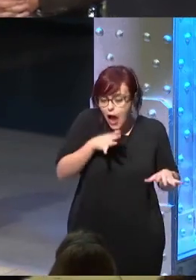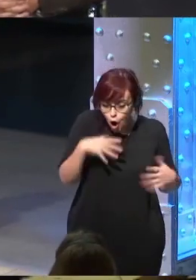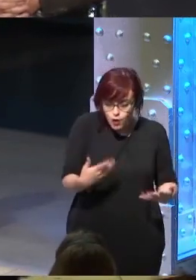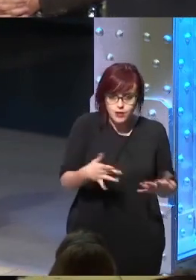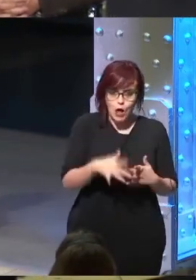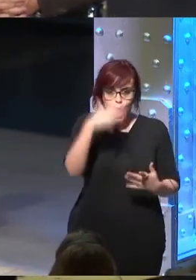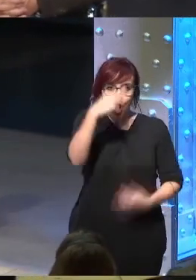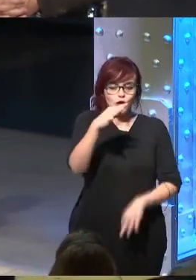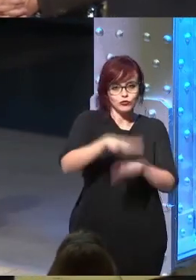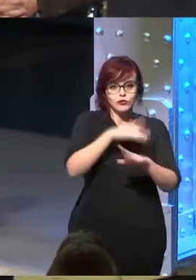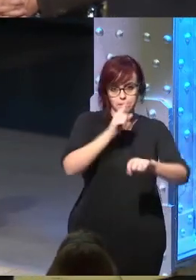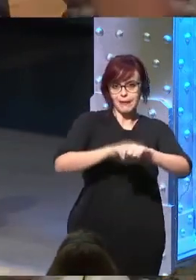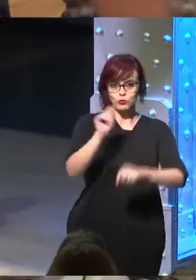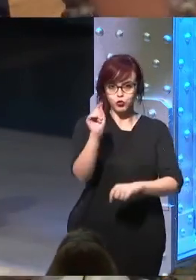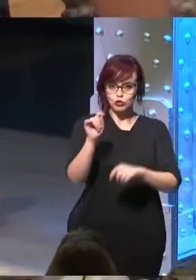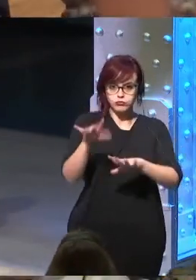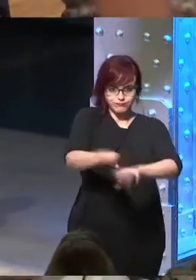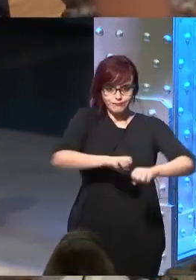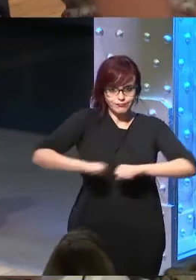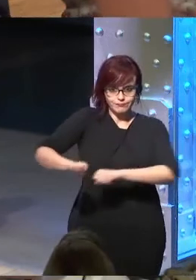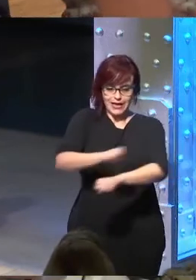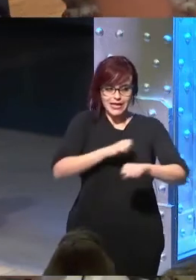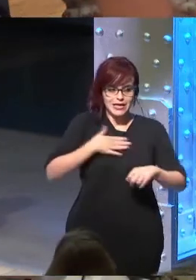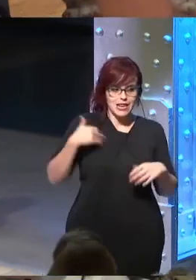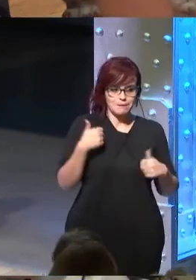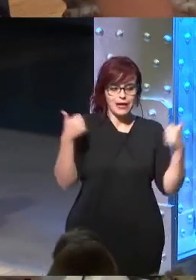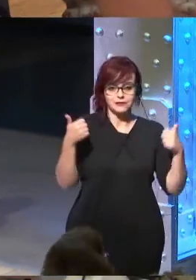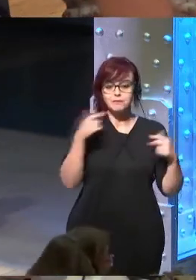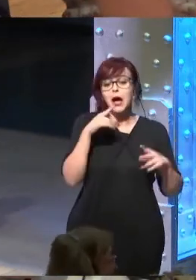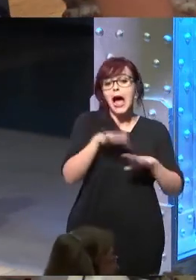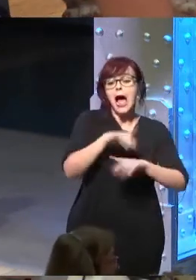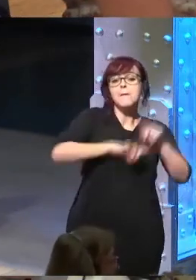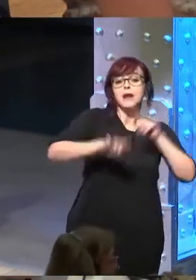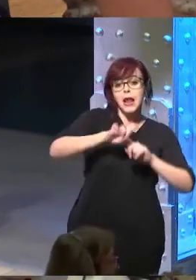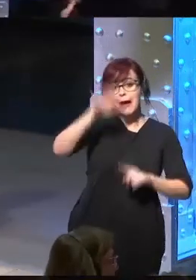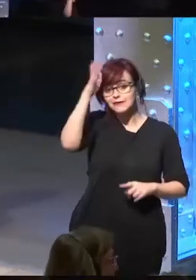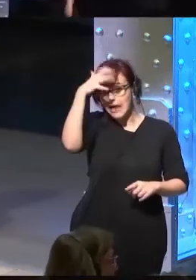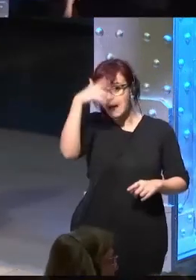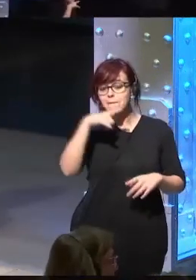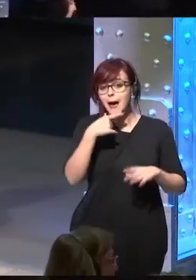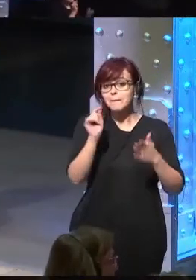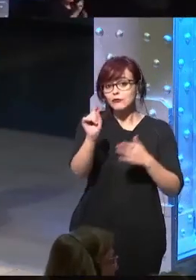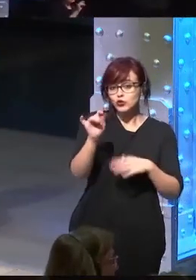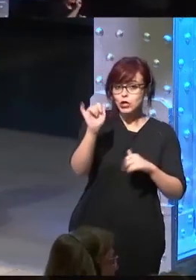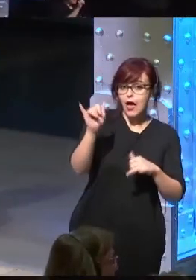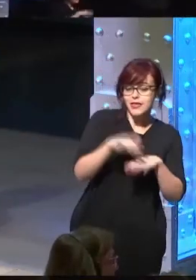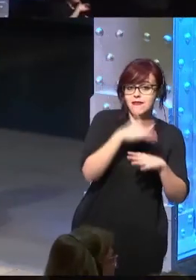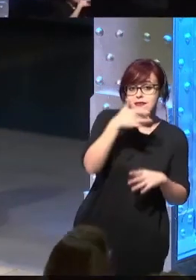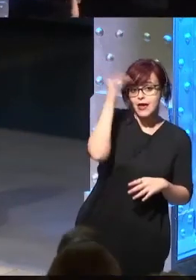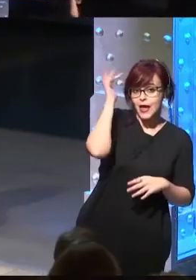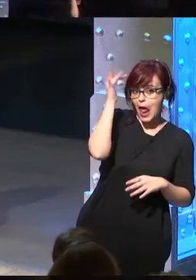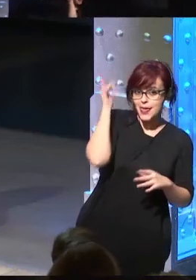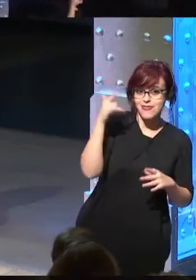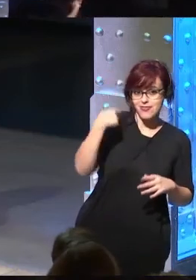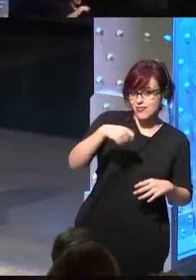Thanks very much. It's just that Trump owns it and Hillary doesn't, right? Yes. Yeah. And Trump